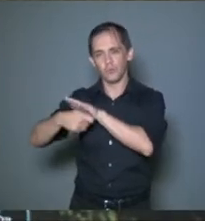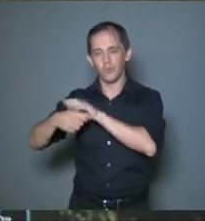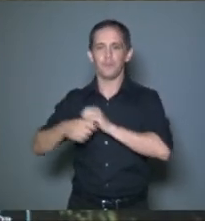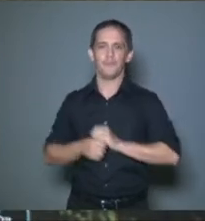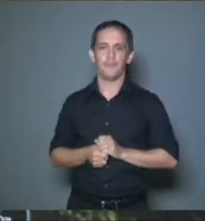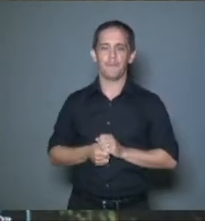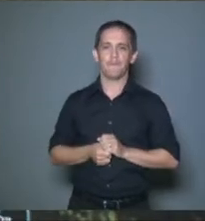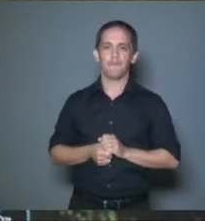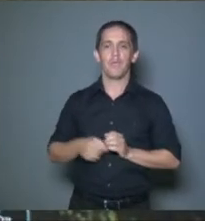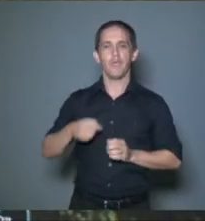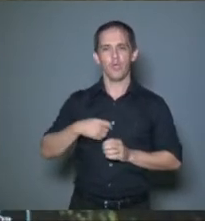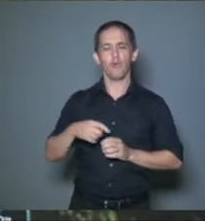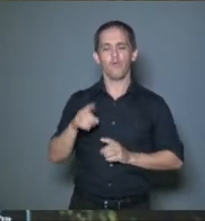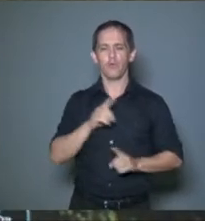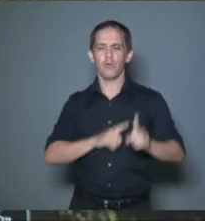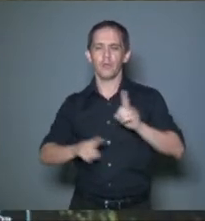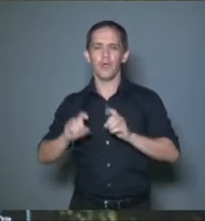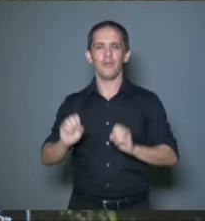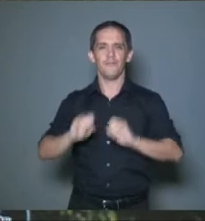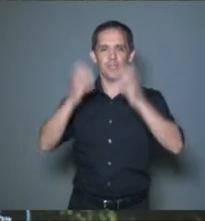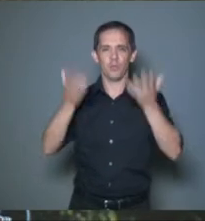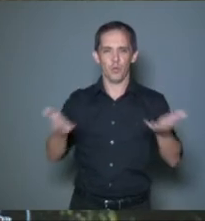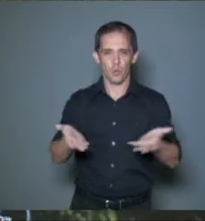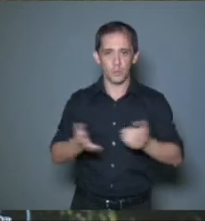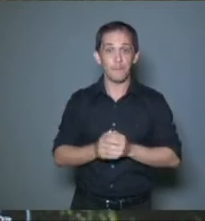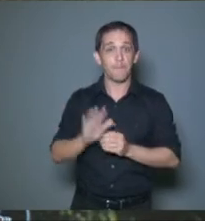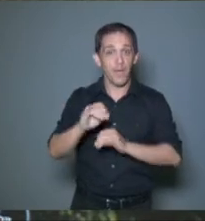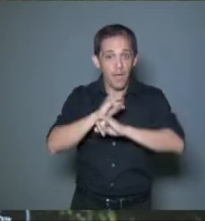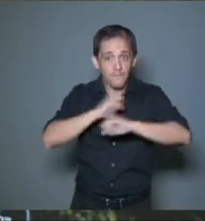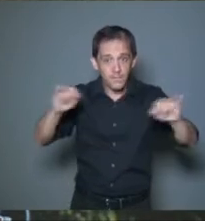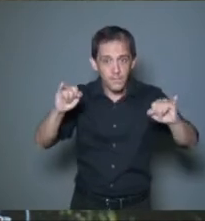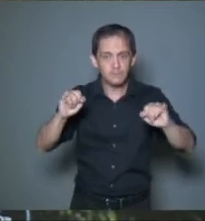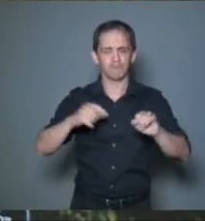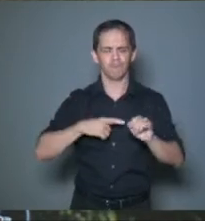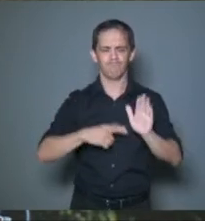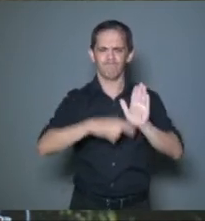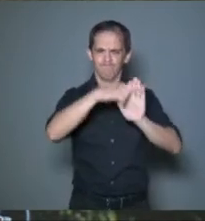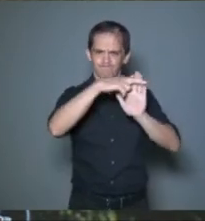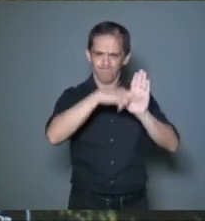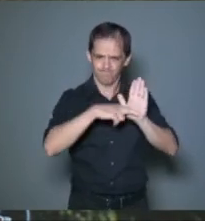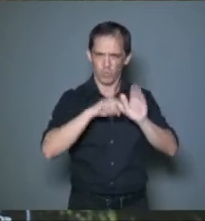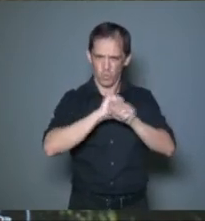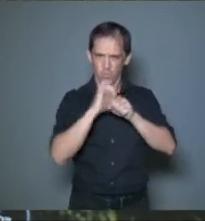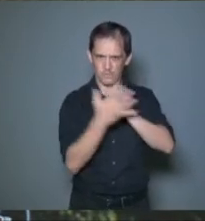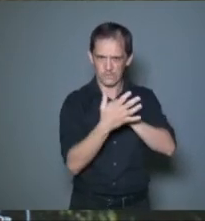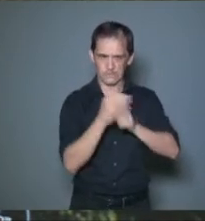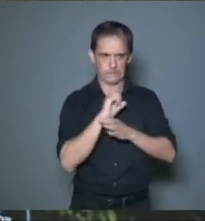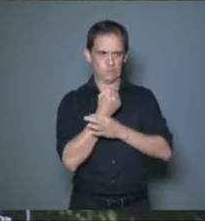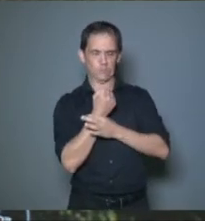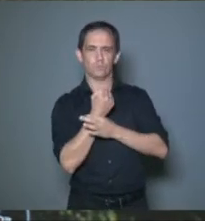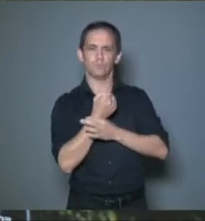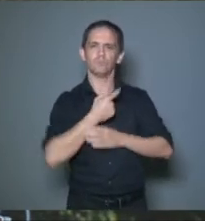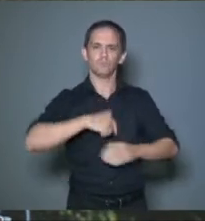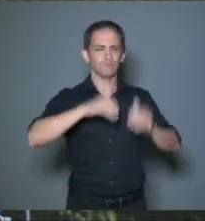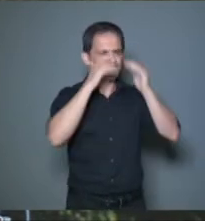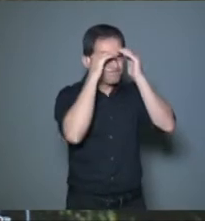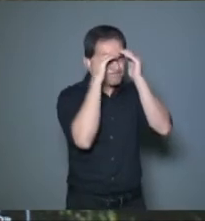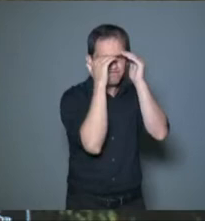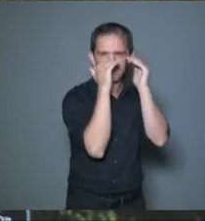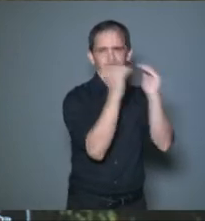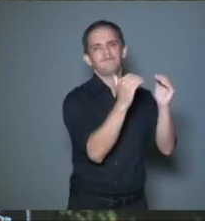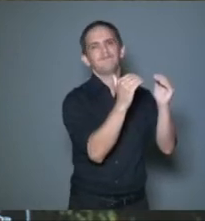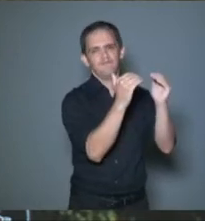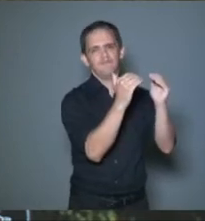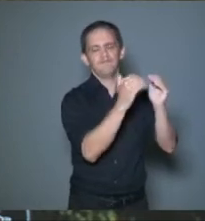host. But before we continue, I would like to reinforce that in our studios, we are strictly complying with all safety